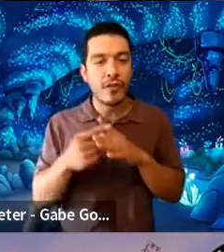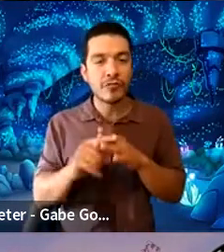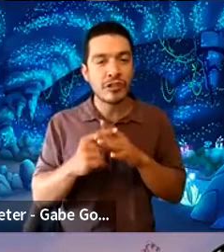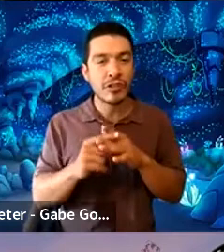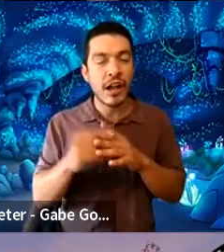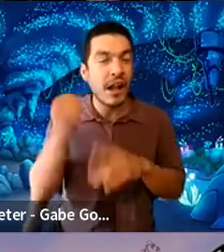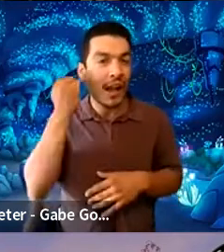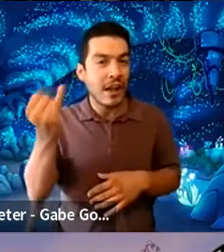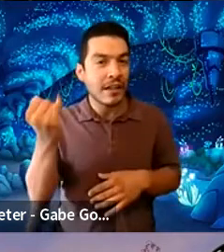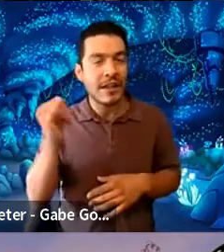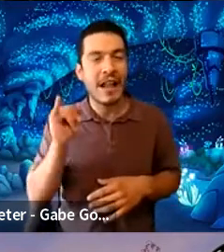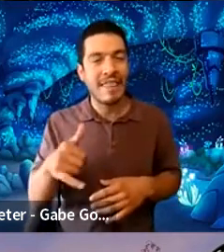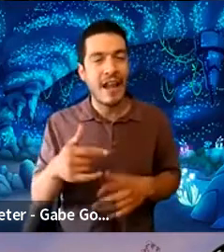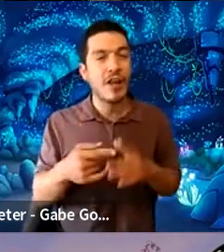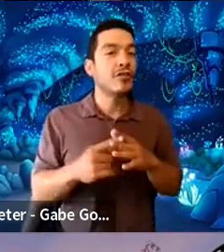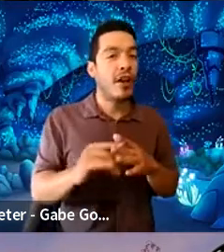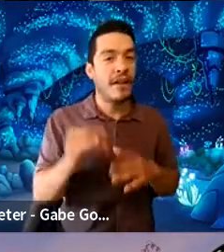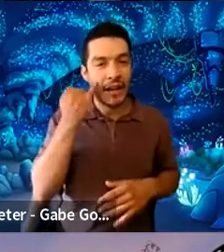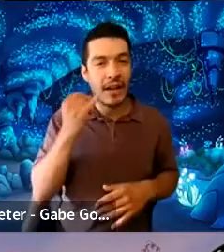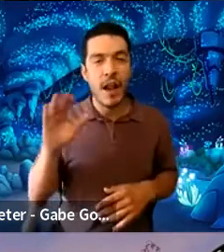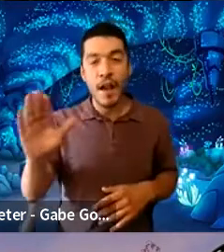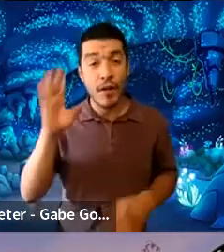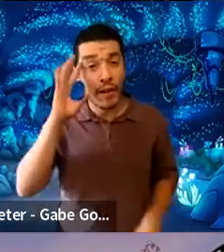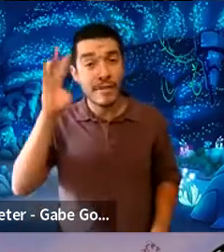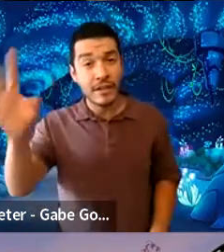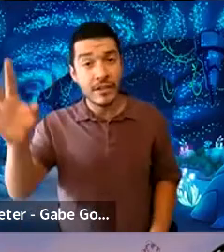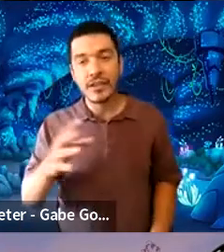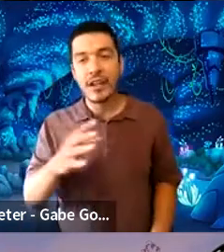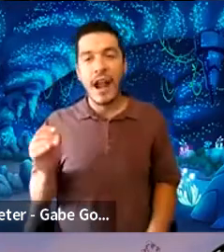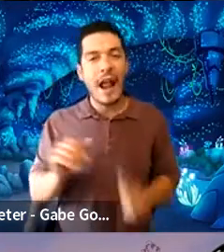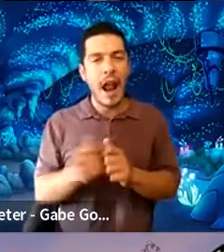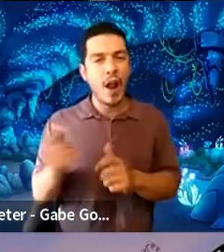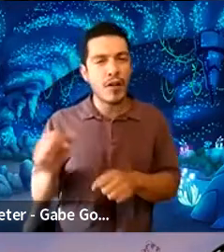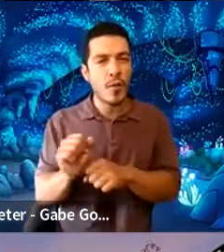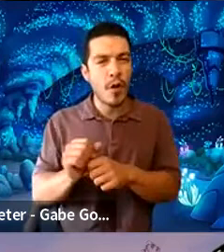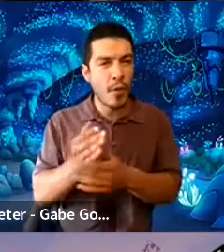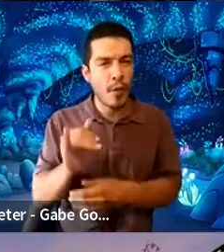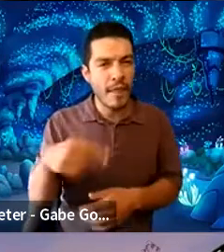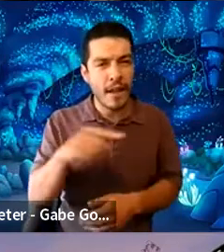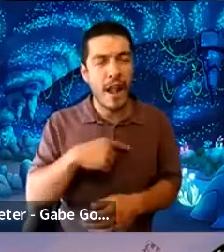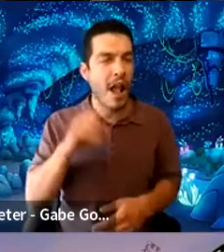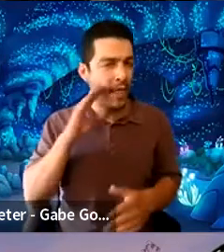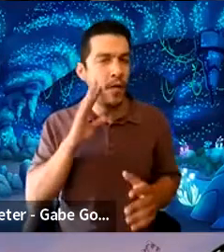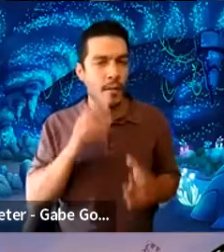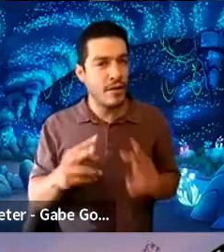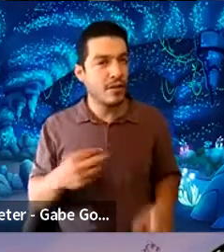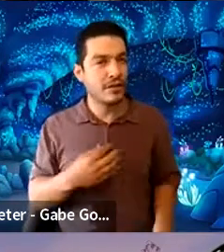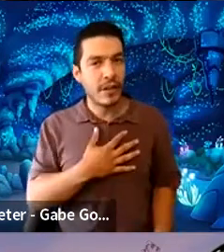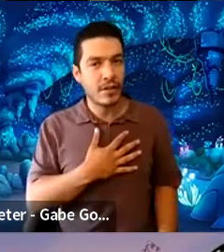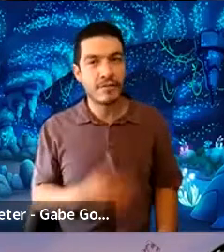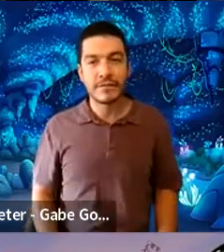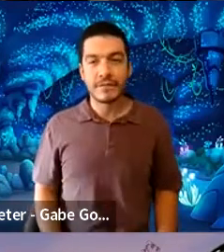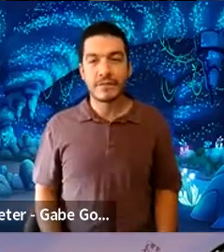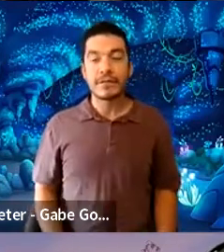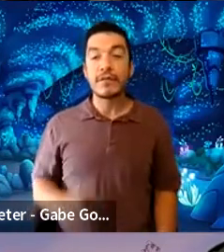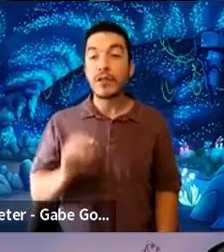know, idea, the spark of the idea of her inventions and how she works through them. I think that will be inspiring. Yeah, I think that